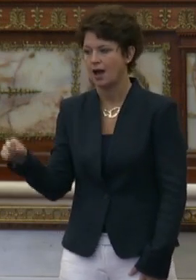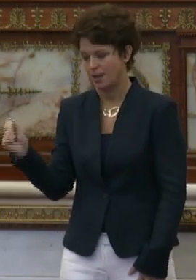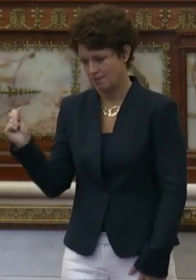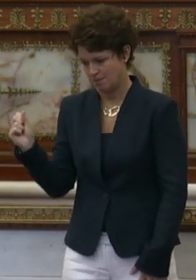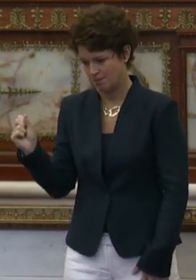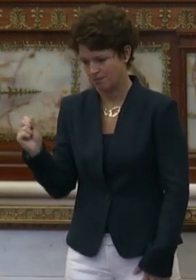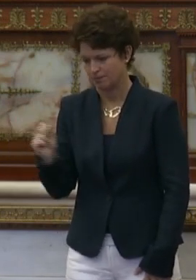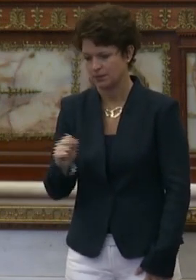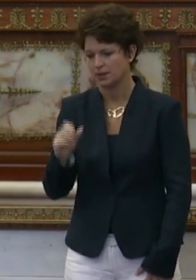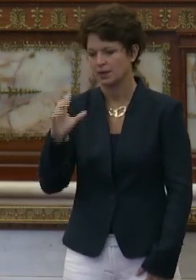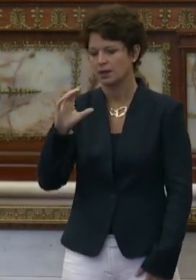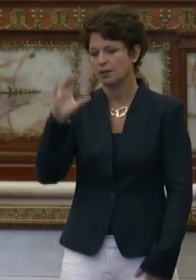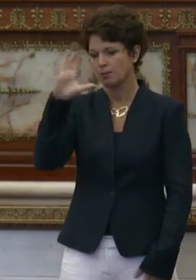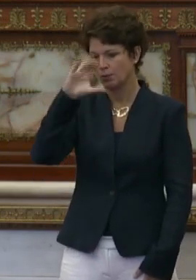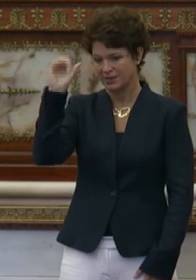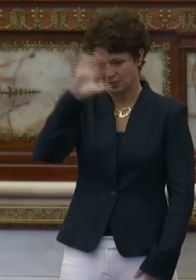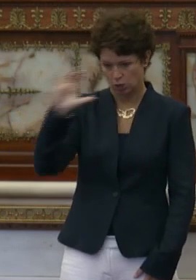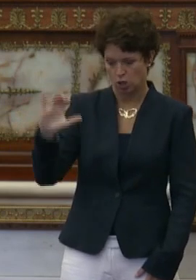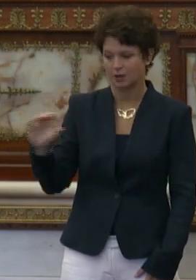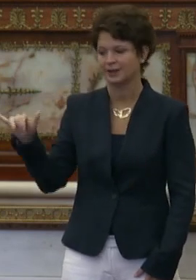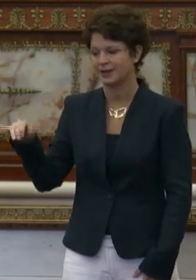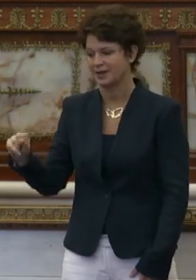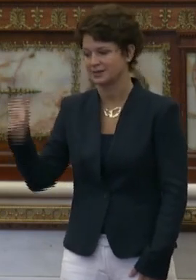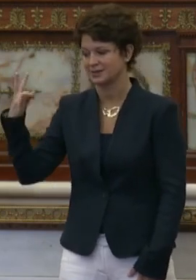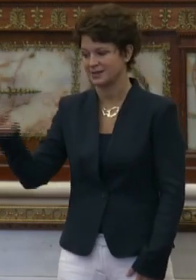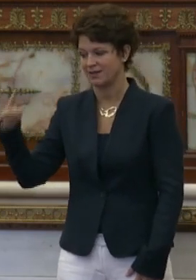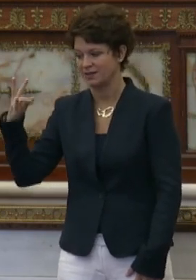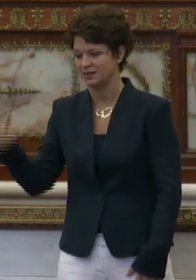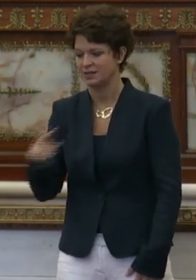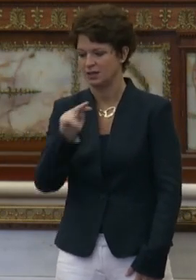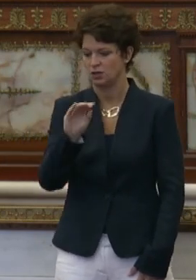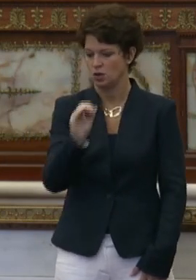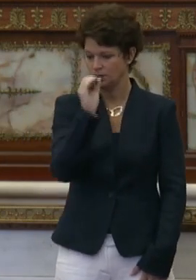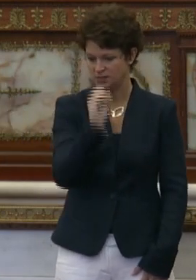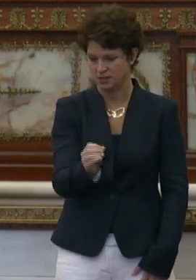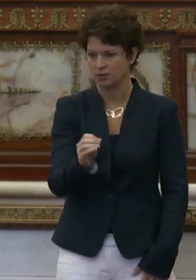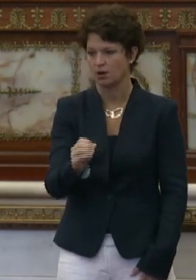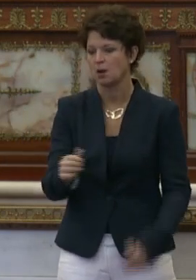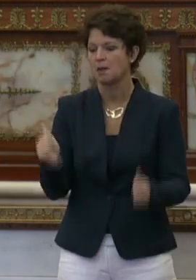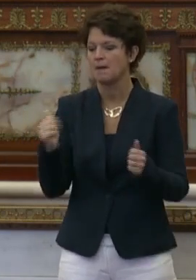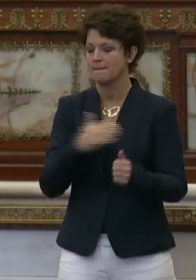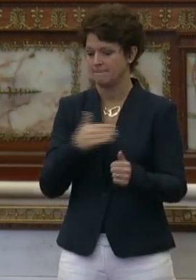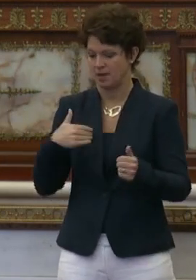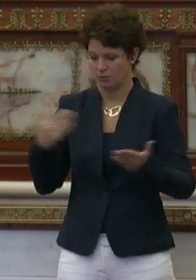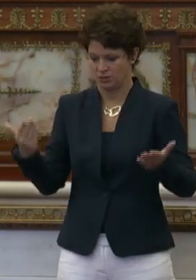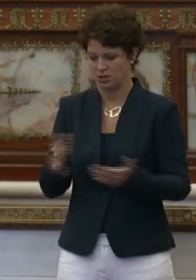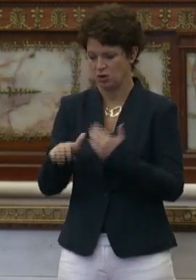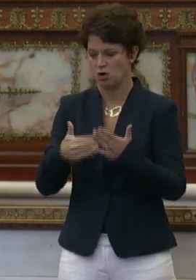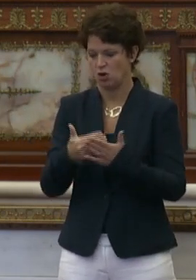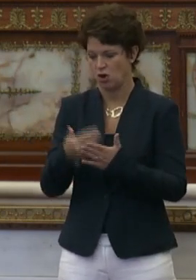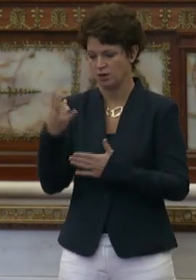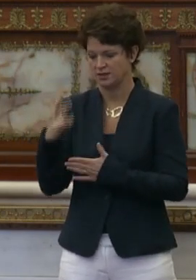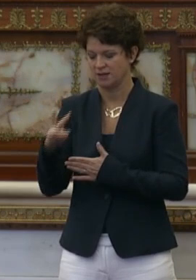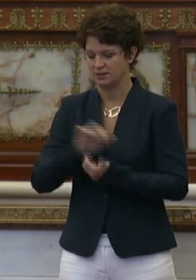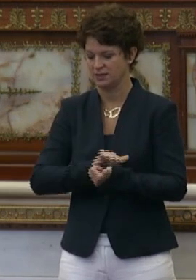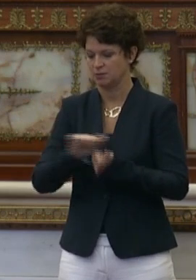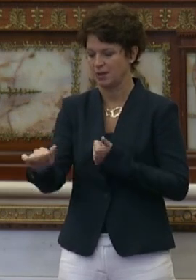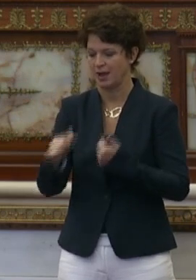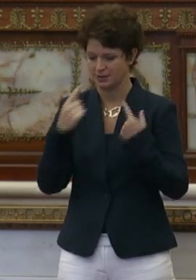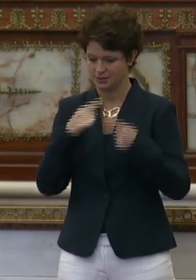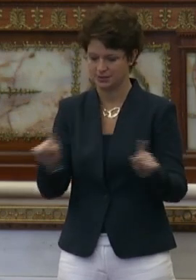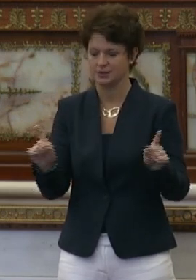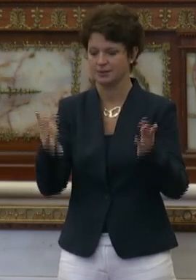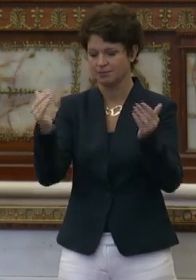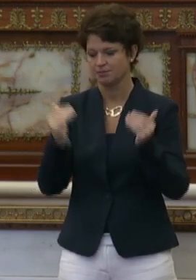Aye. Council President Clark? Aye. The ayes are 17, nays are zero. Majority of members present voting in affirmative, the bill passes. Mr.